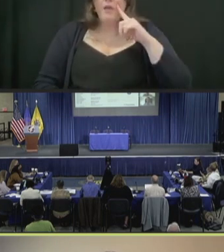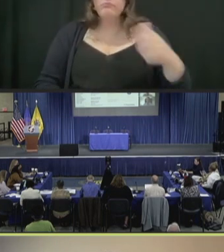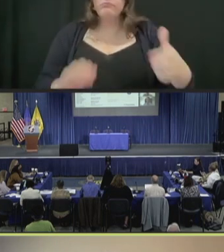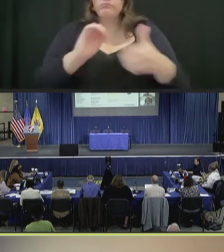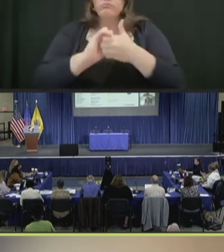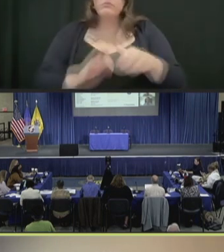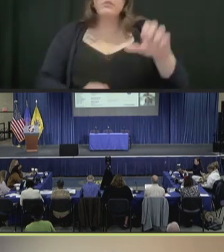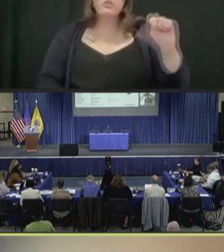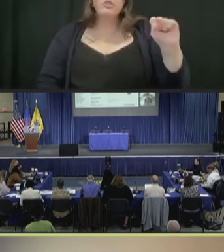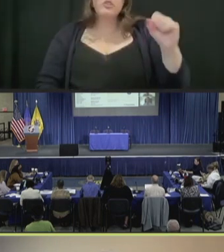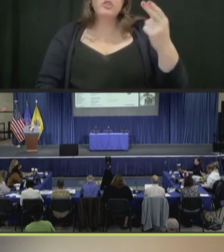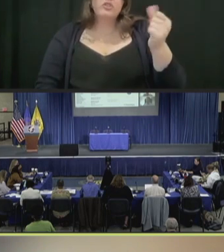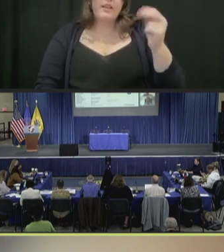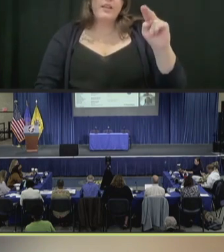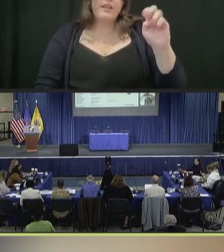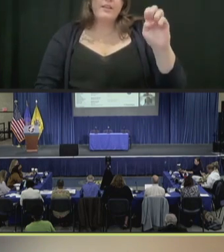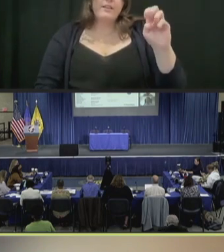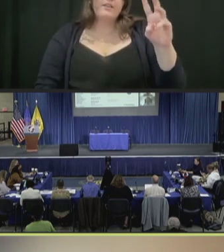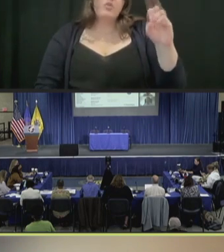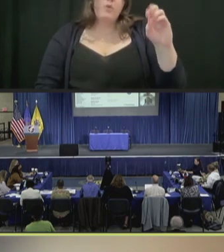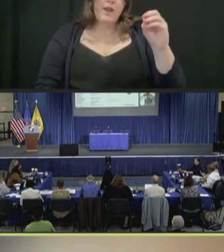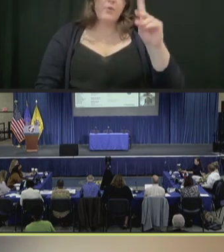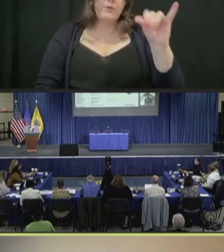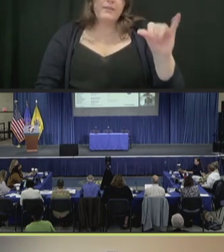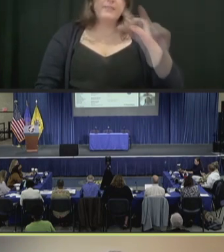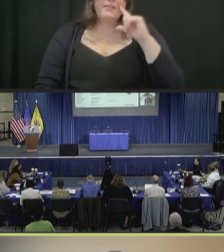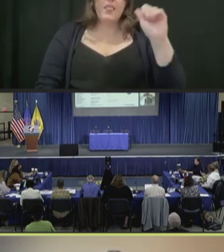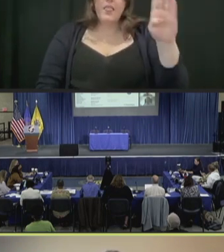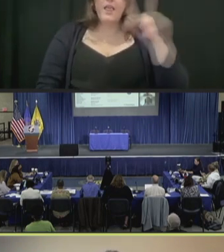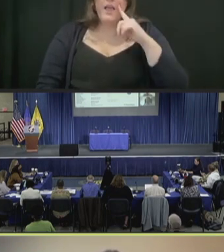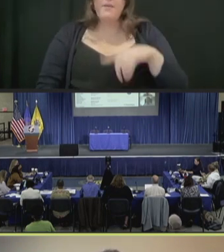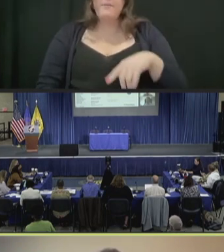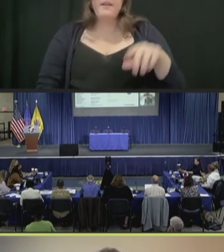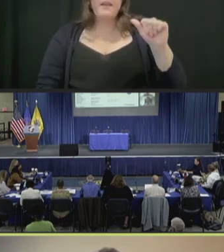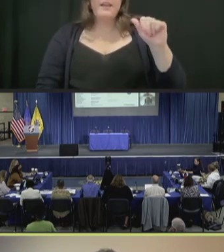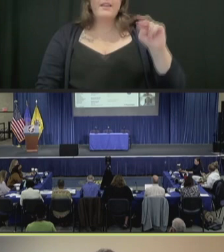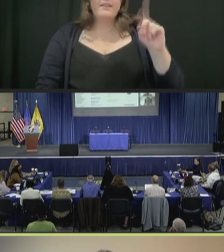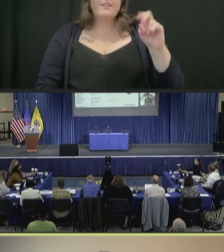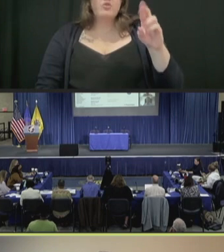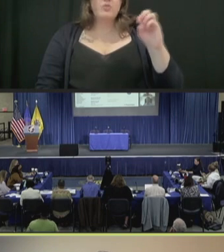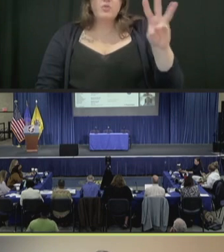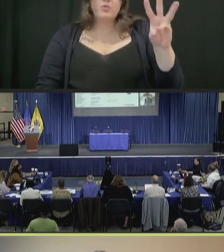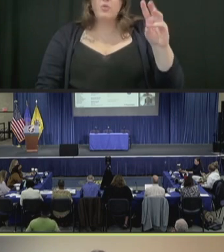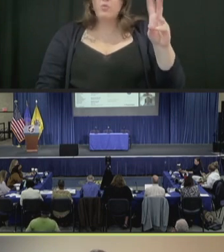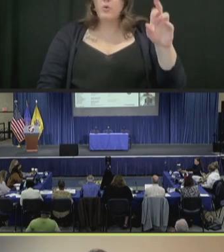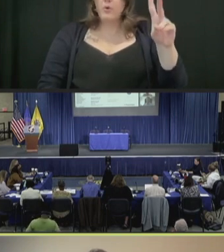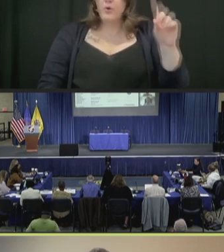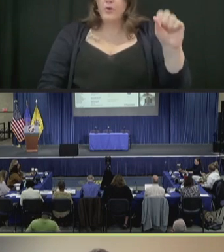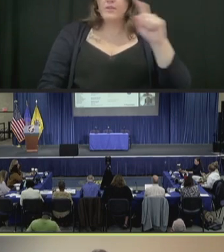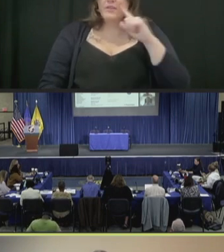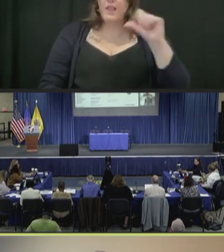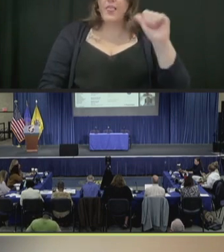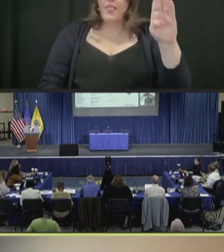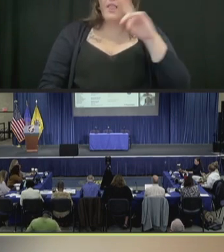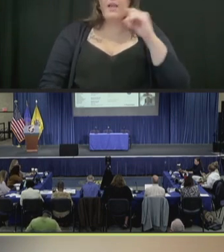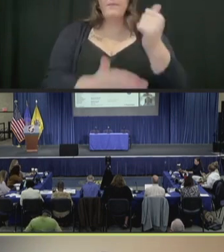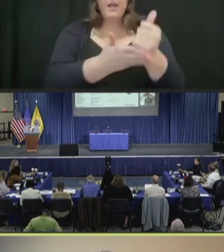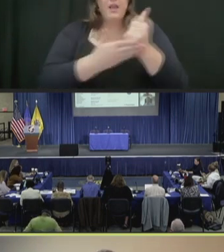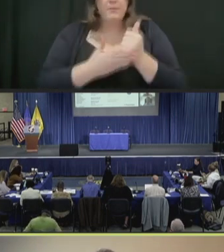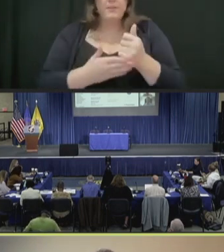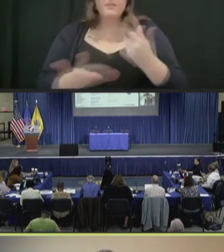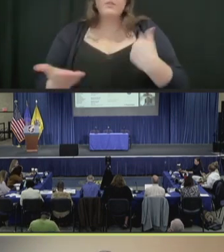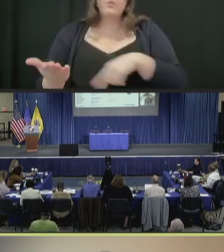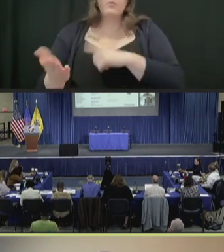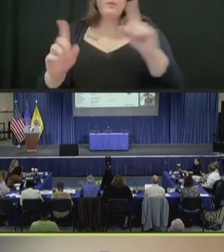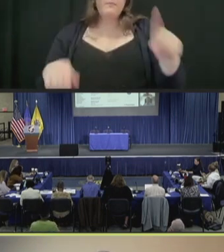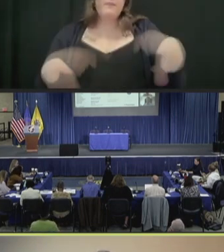and Devin Salk's lab. Andrew Ward's lab has solved so many structures for us. We've been working with Facundo for many